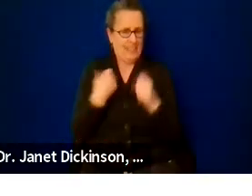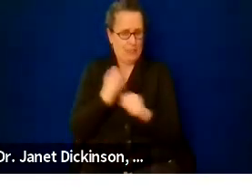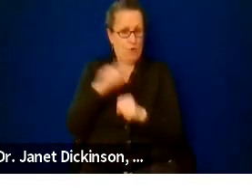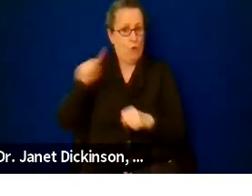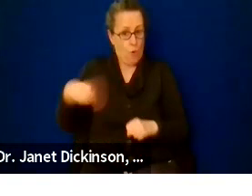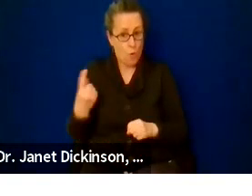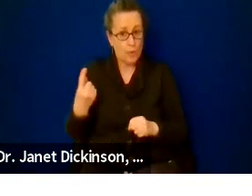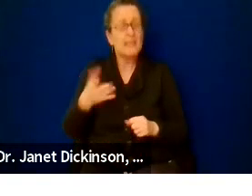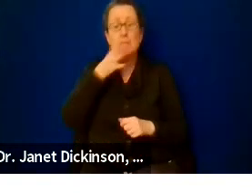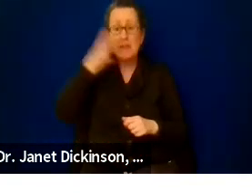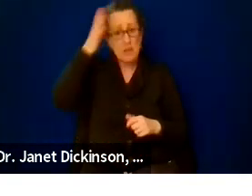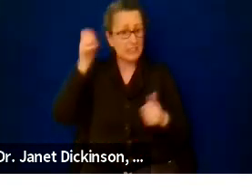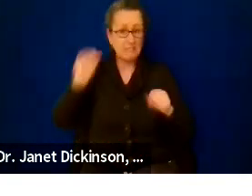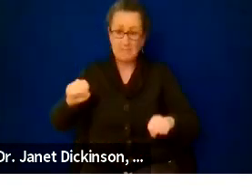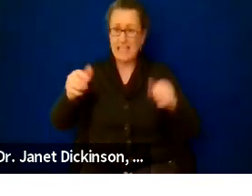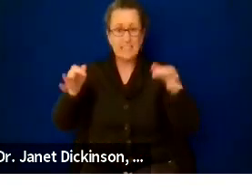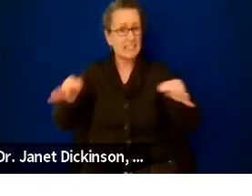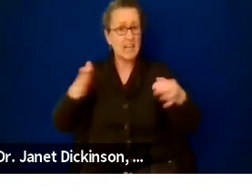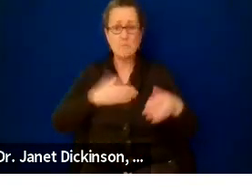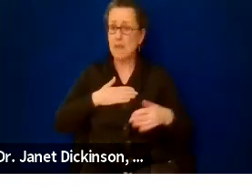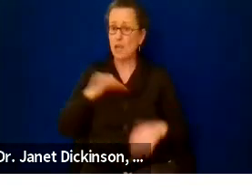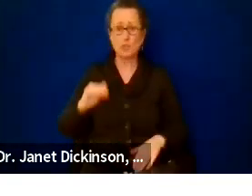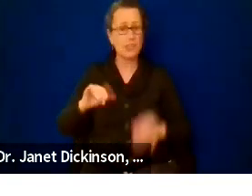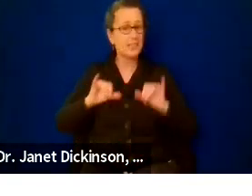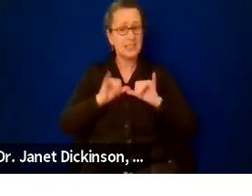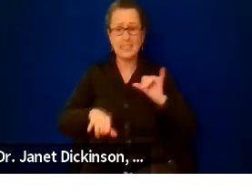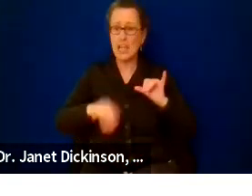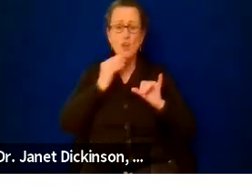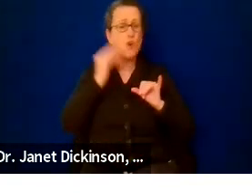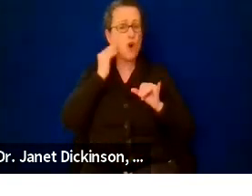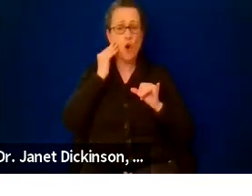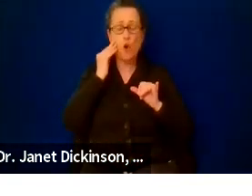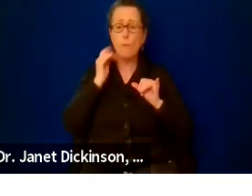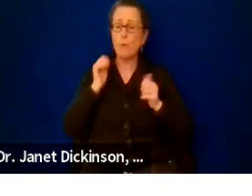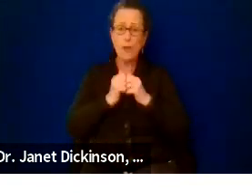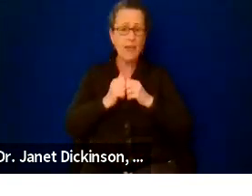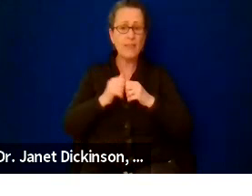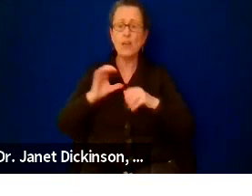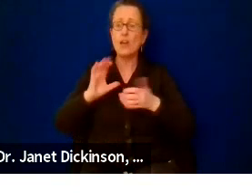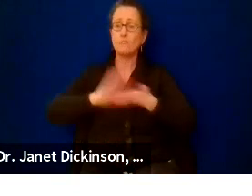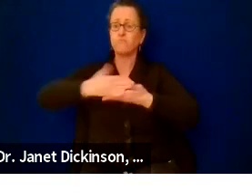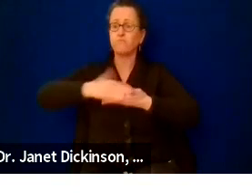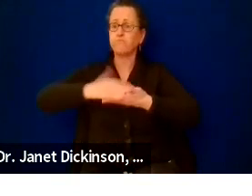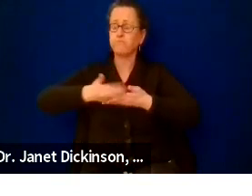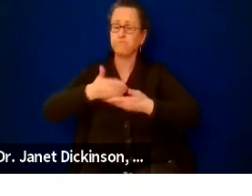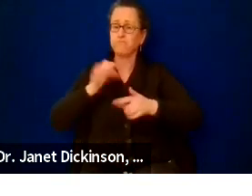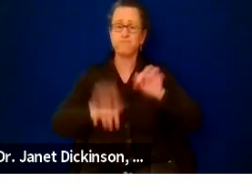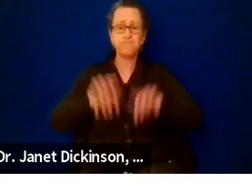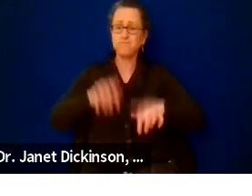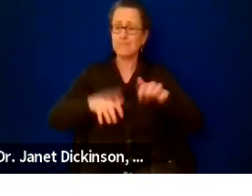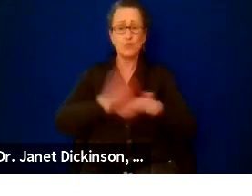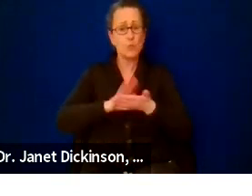desire. That is not something that will carry forward into next year. That is something for this school